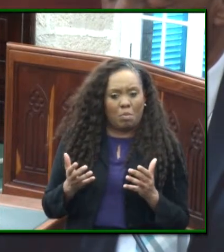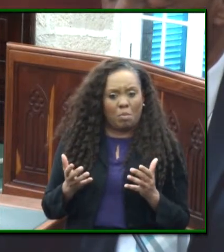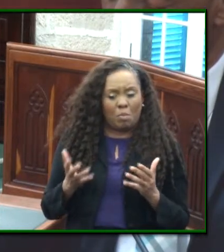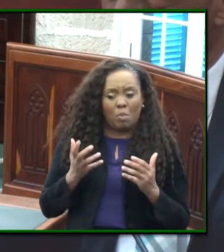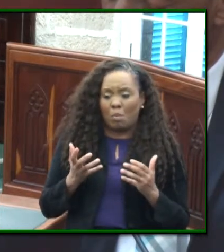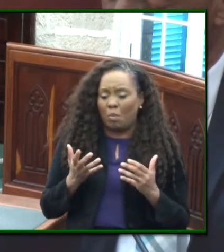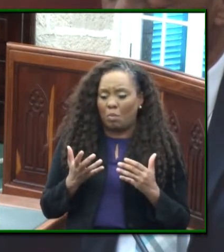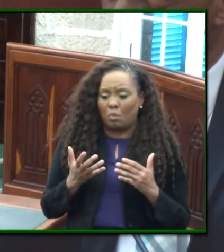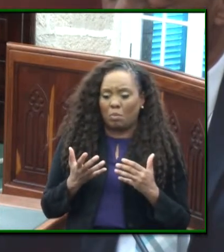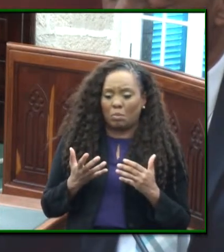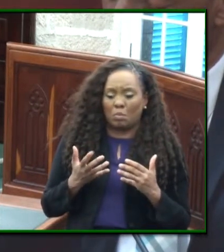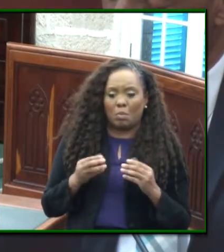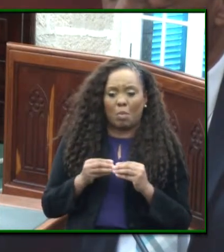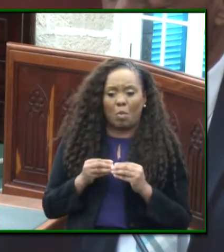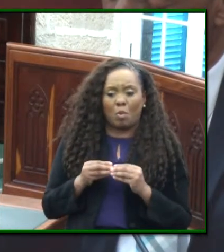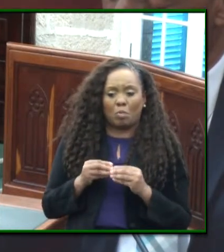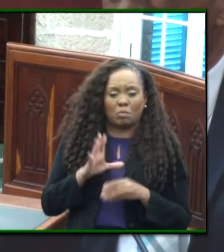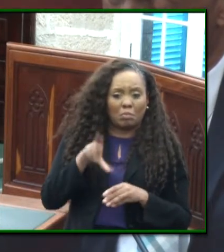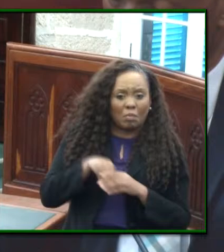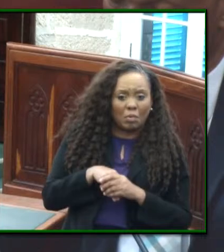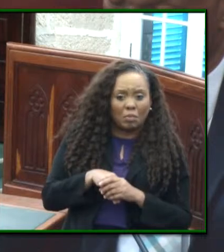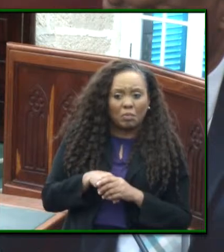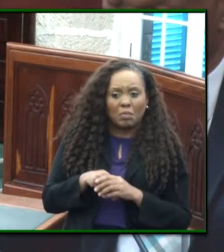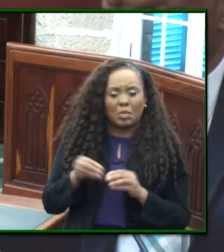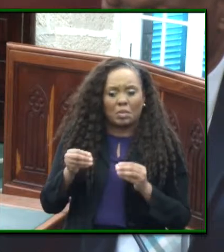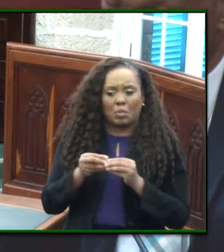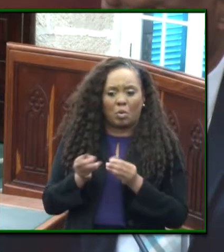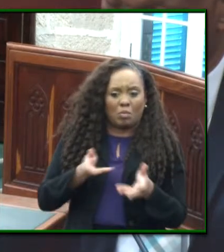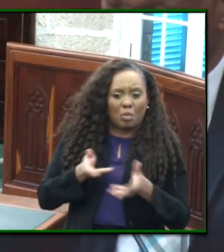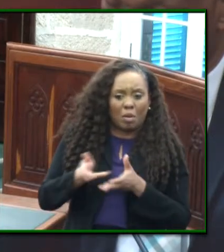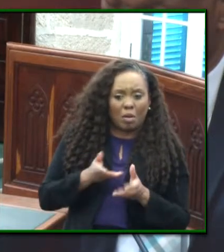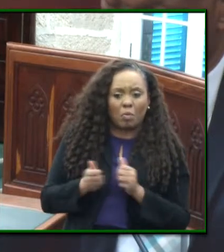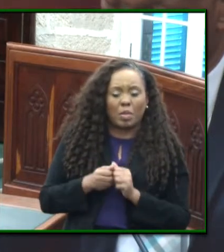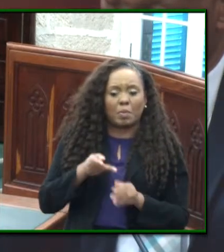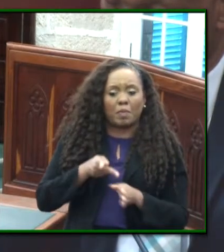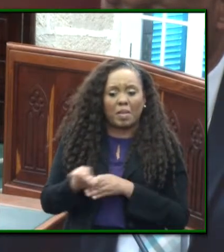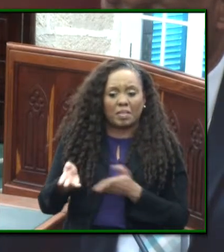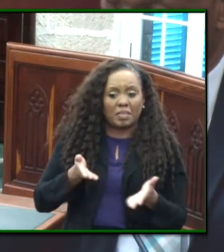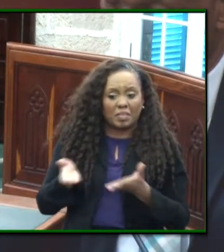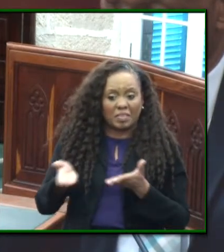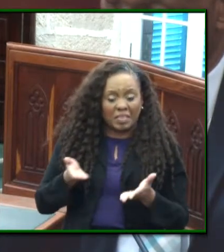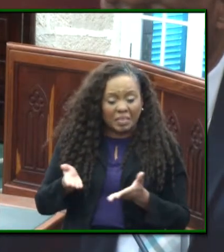professional services. You'll see the amount of $75,000.